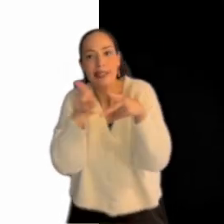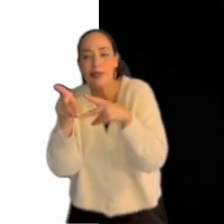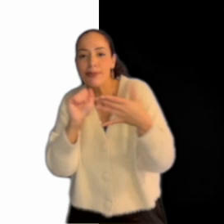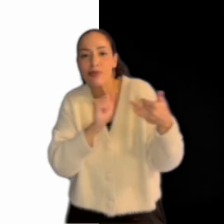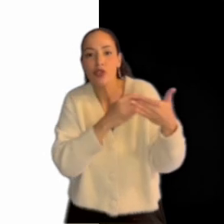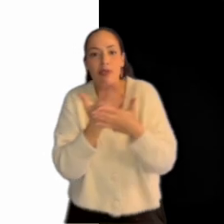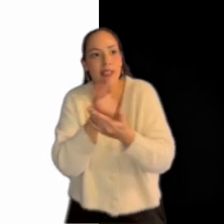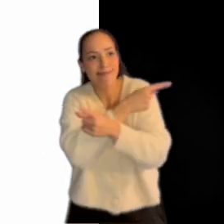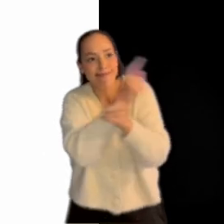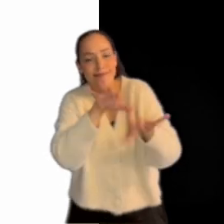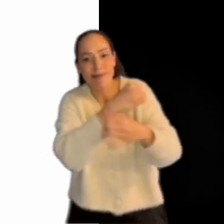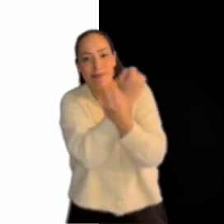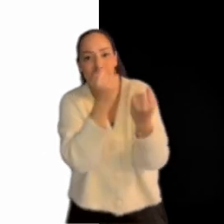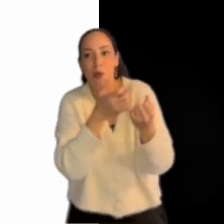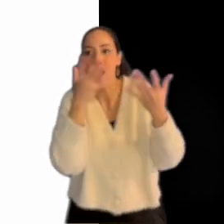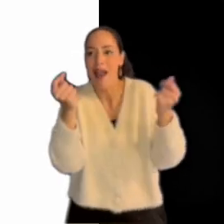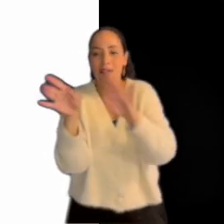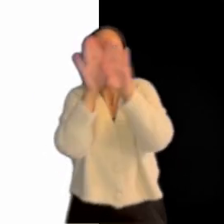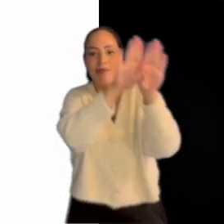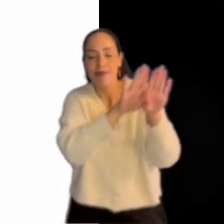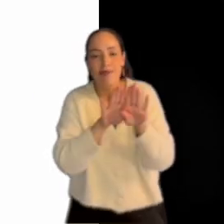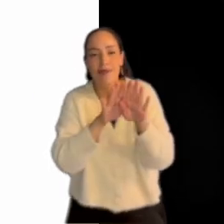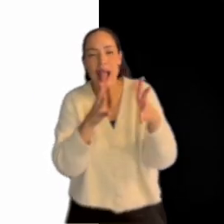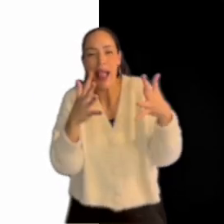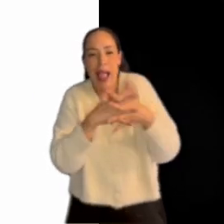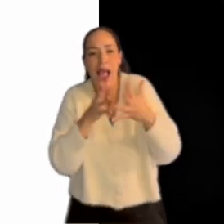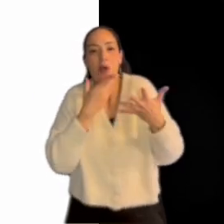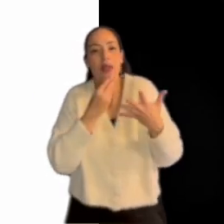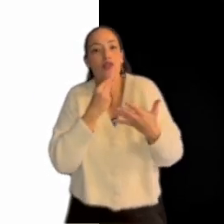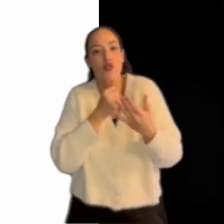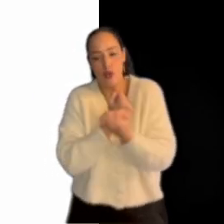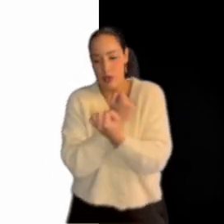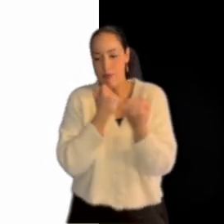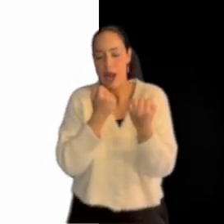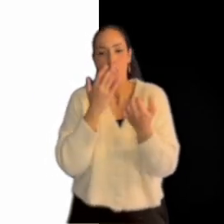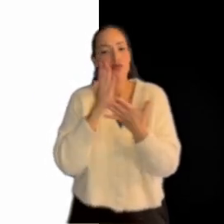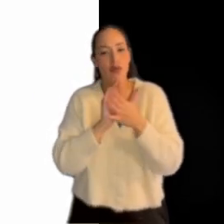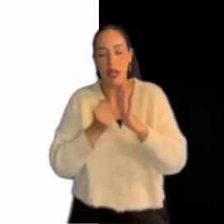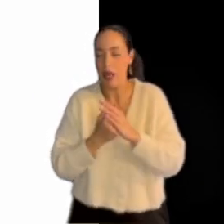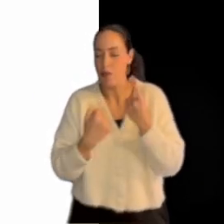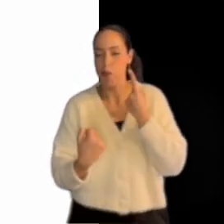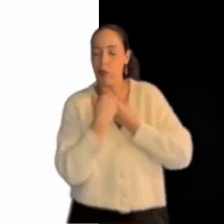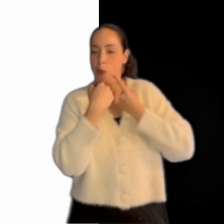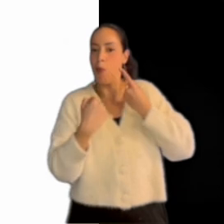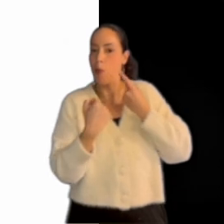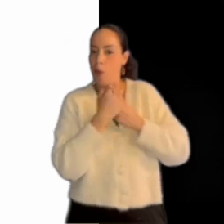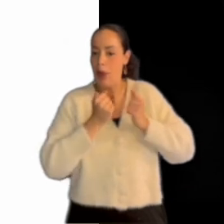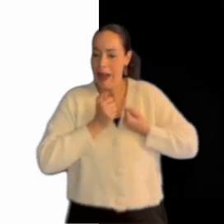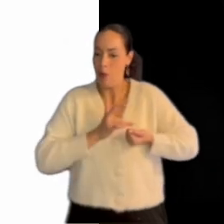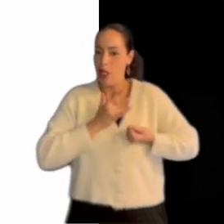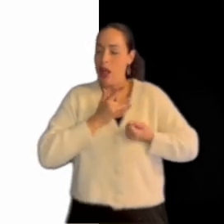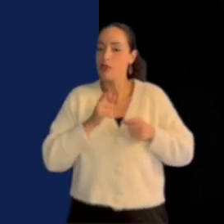power. And how they exert this power has profound implications for our lives and those we work with.